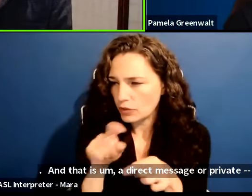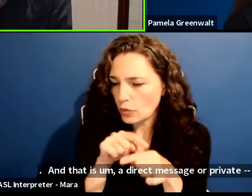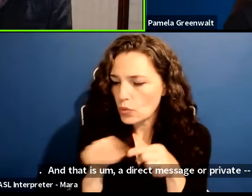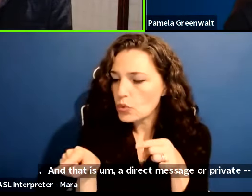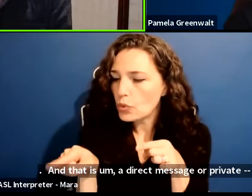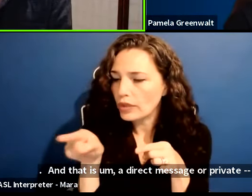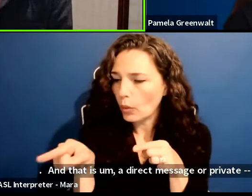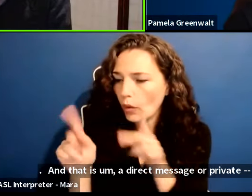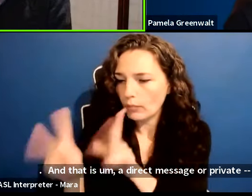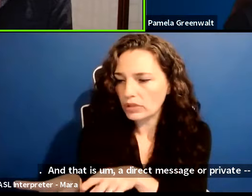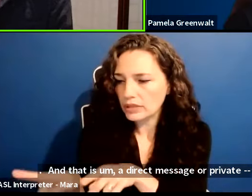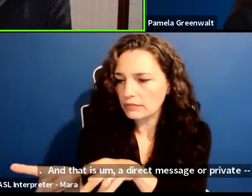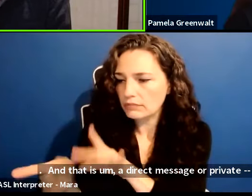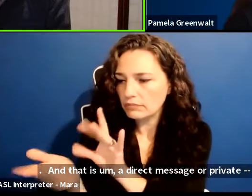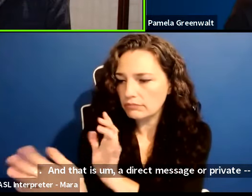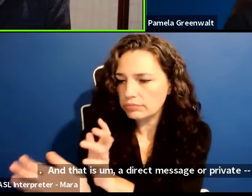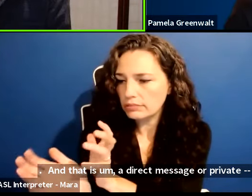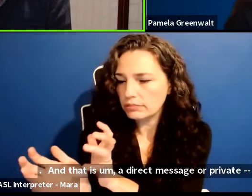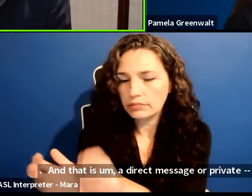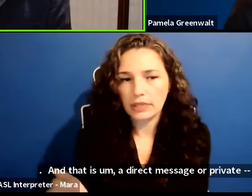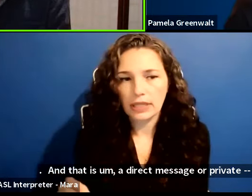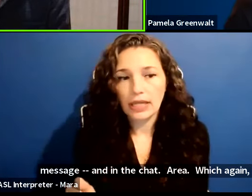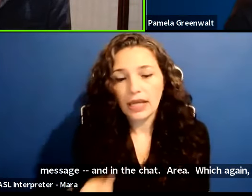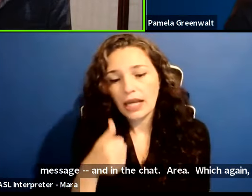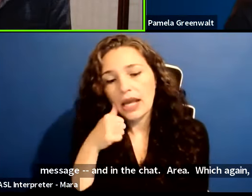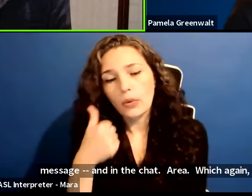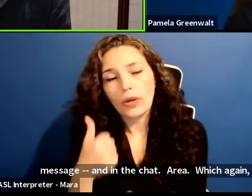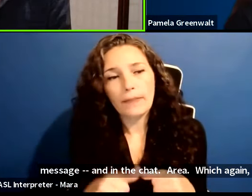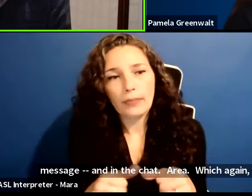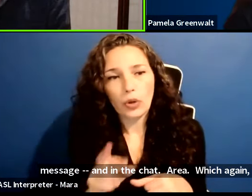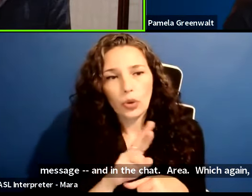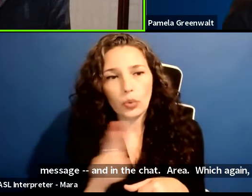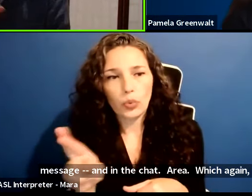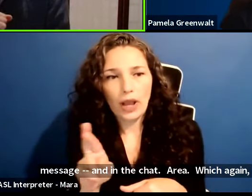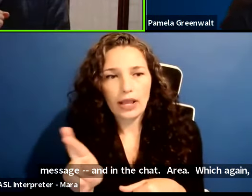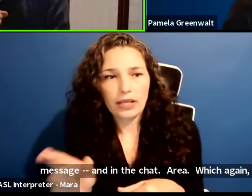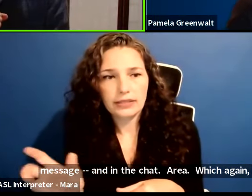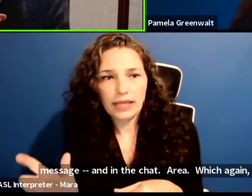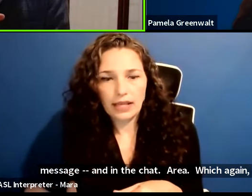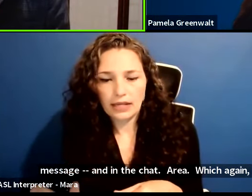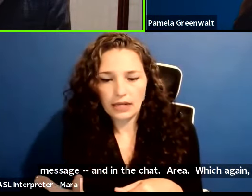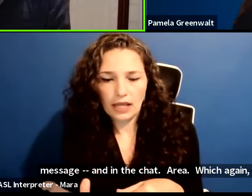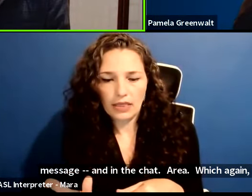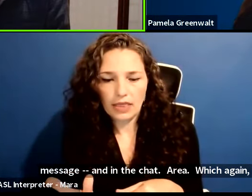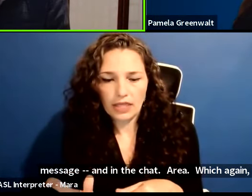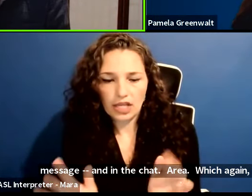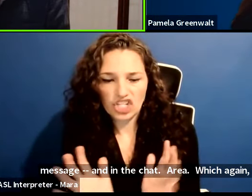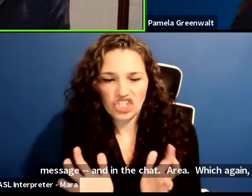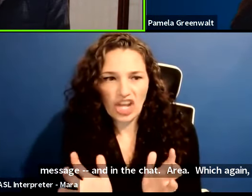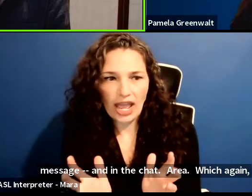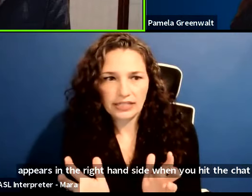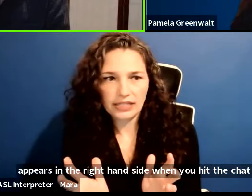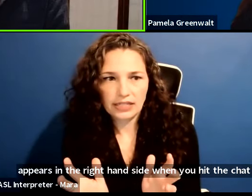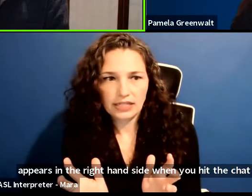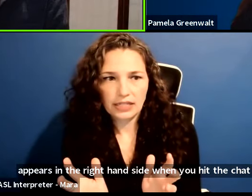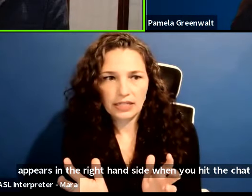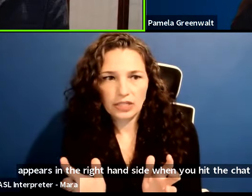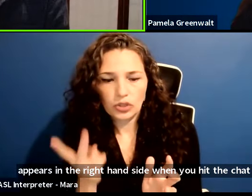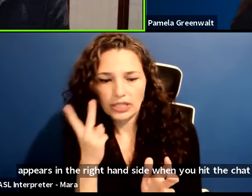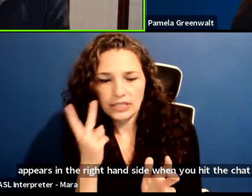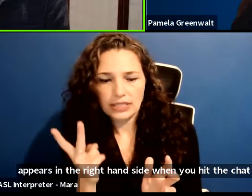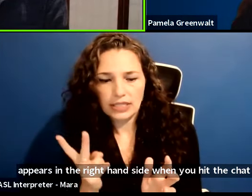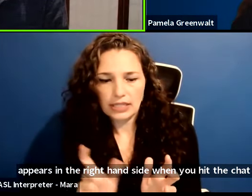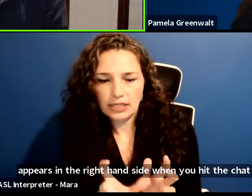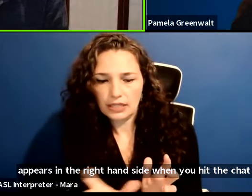chat area, which again appears on the right-hand side when you hit that chat button at the bottom of the screen, you can select that it's seen by only